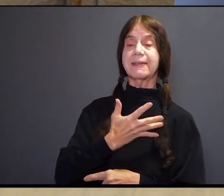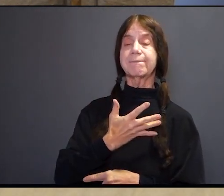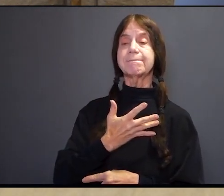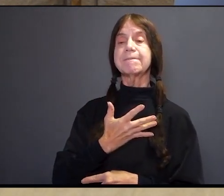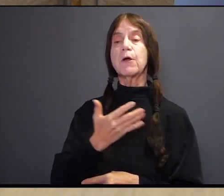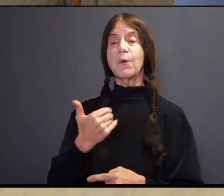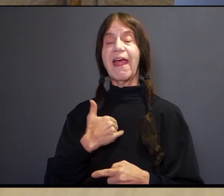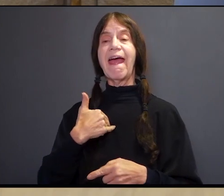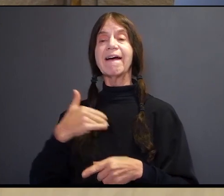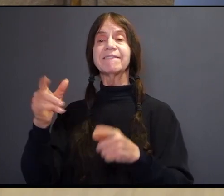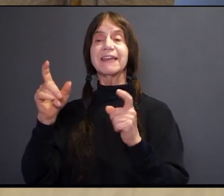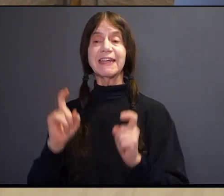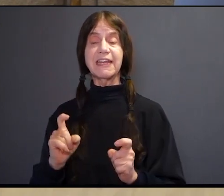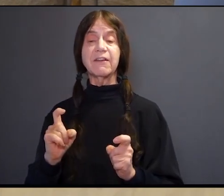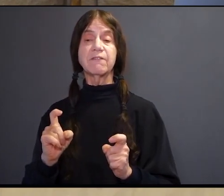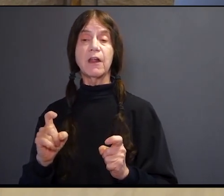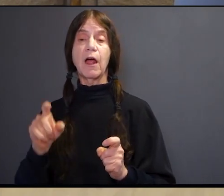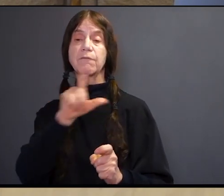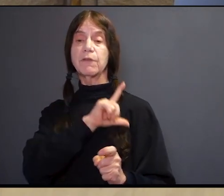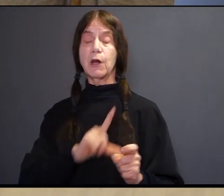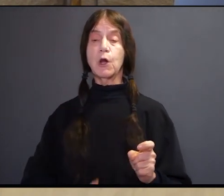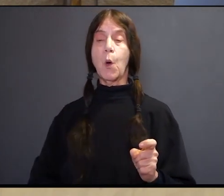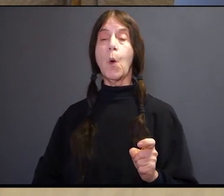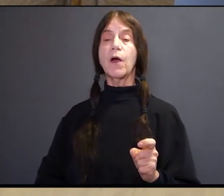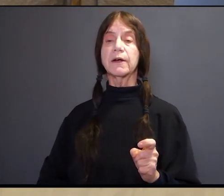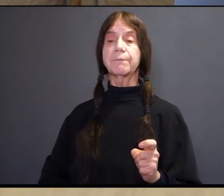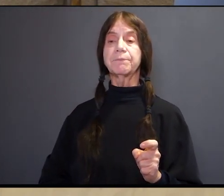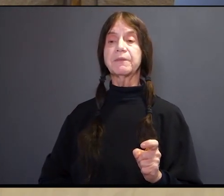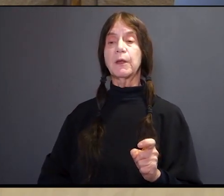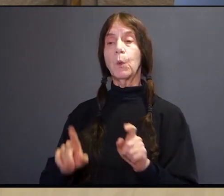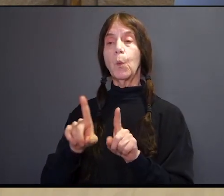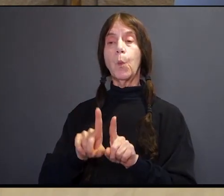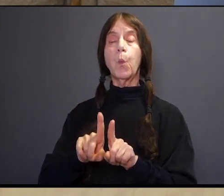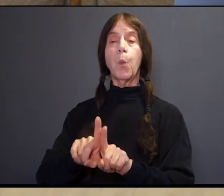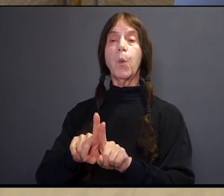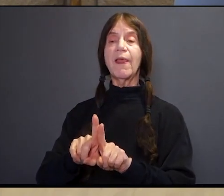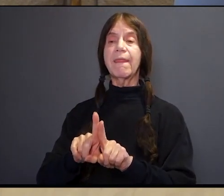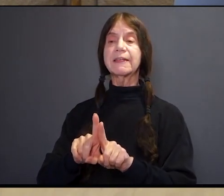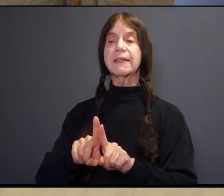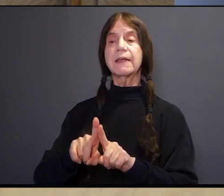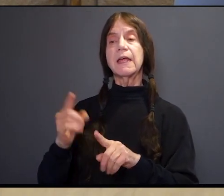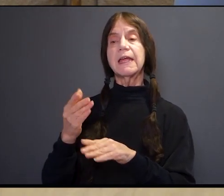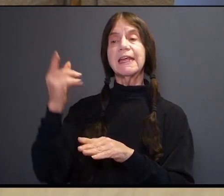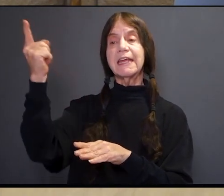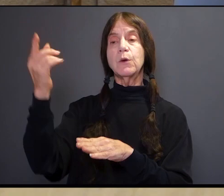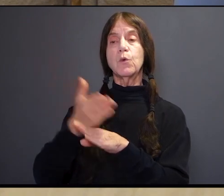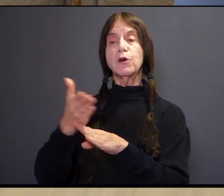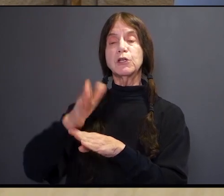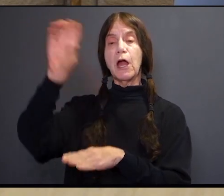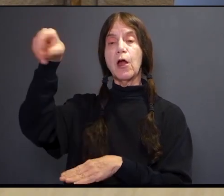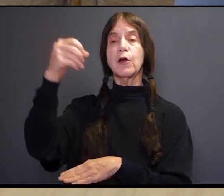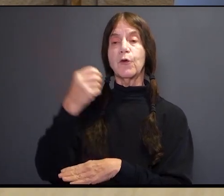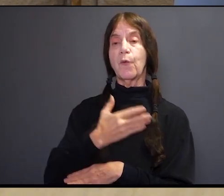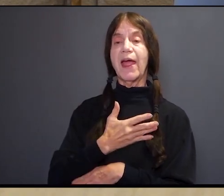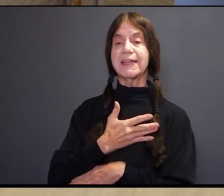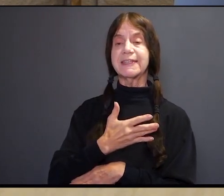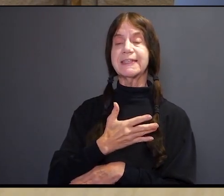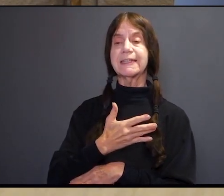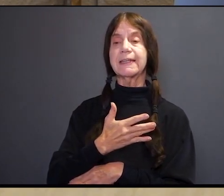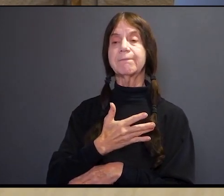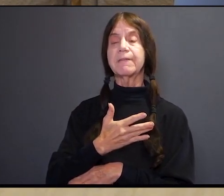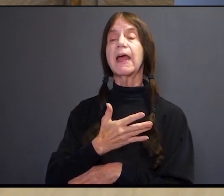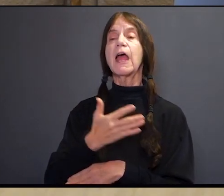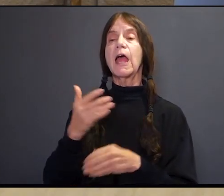will have the gifts of the Lord that we hold, in which he will share with us grace with even